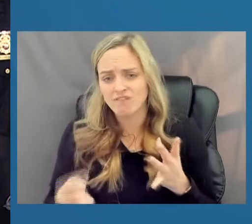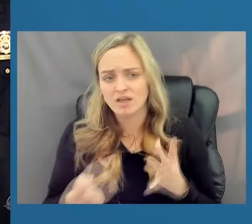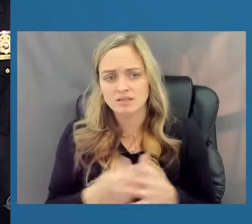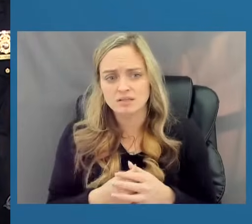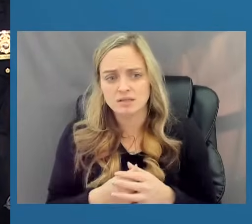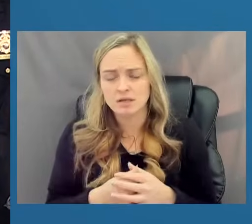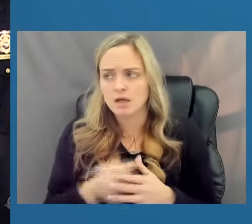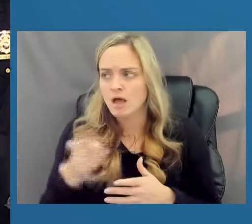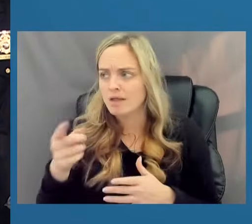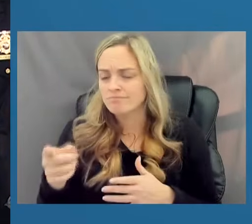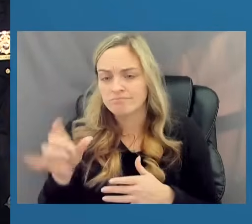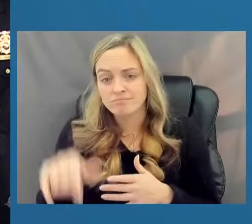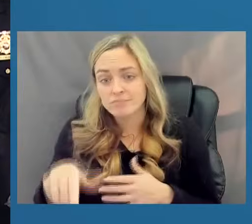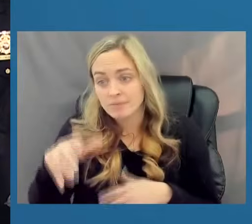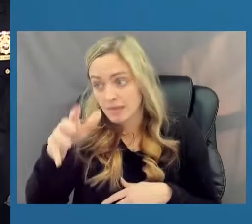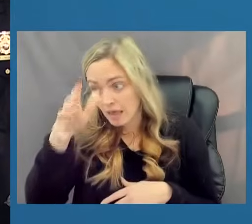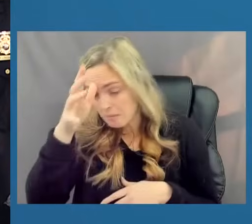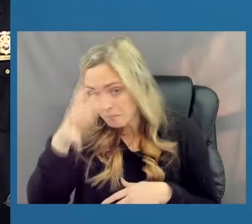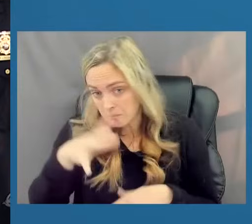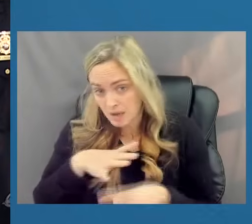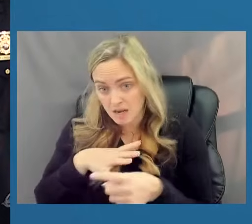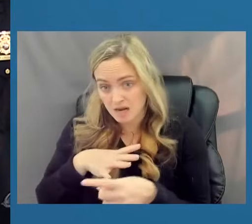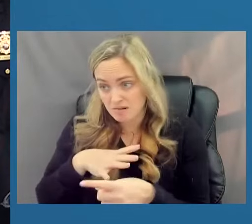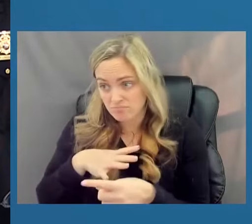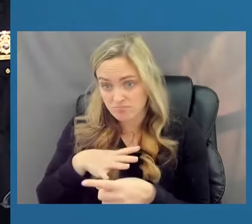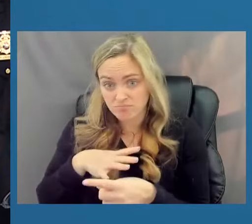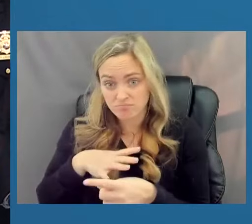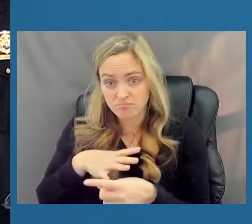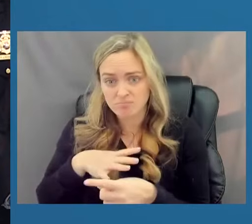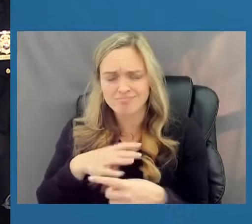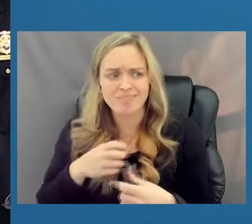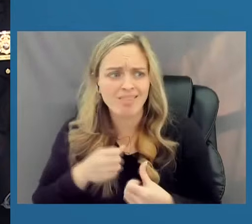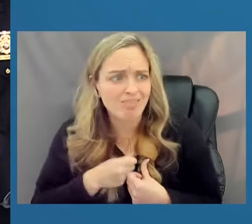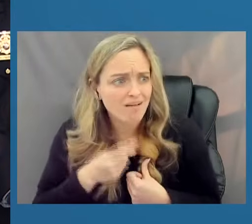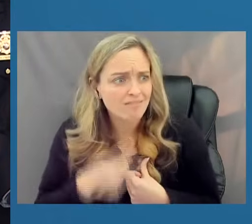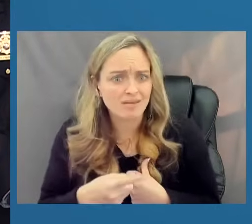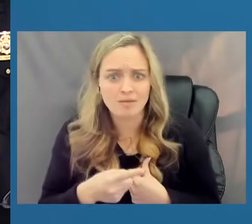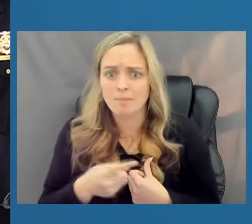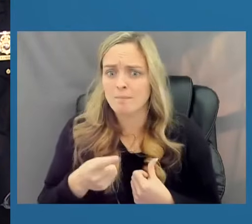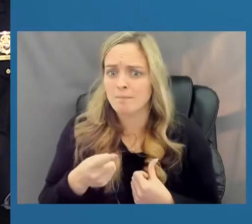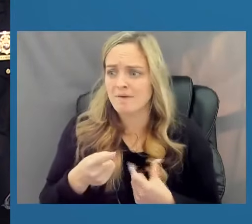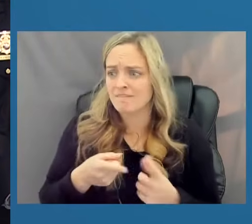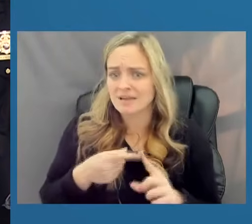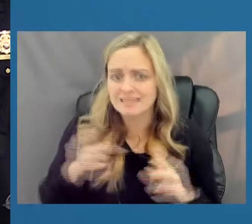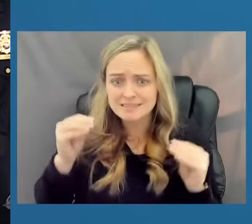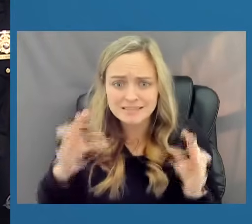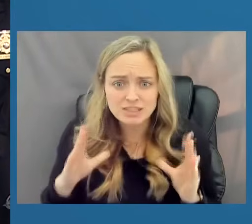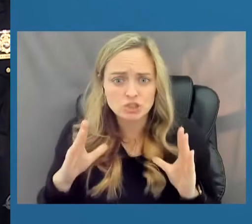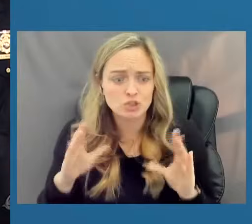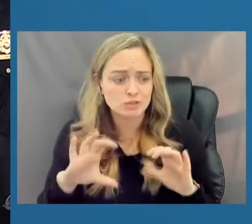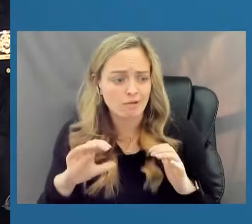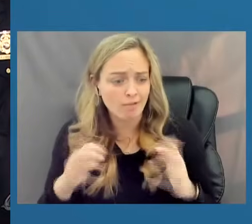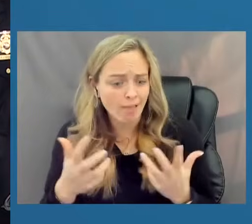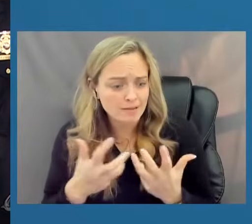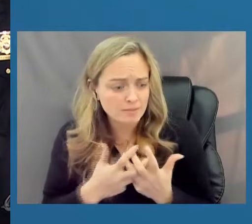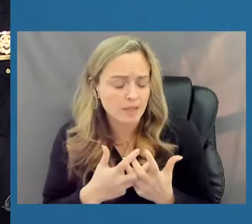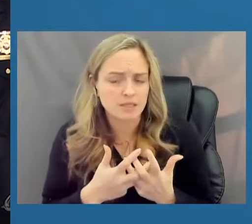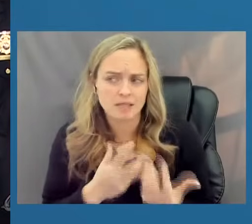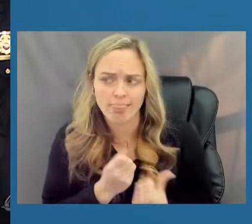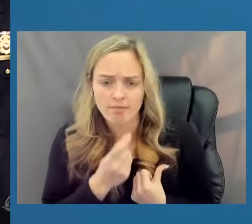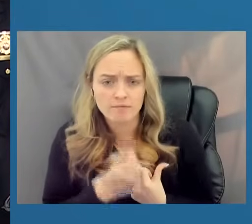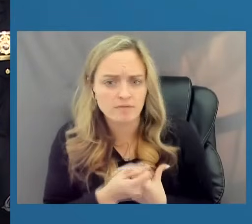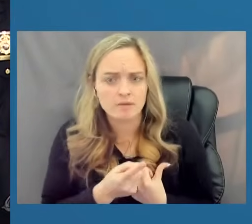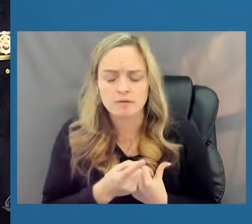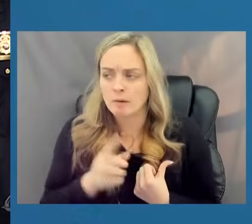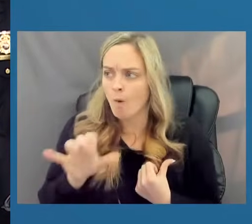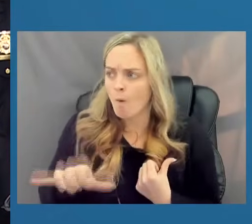beloved by his teachers and his classmates. They were so shaken to hear that this had happened in their own community. He'd been